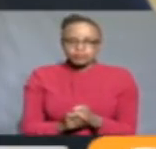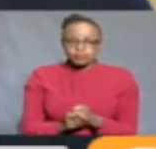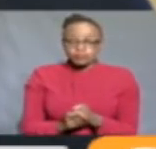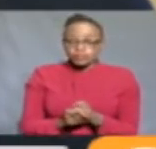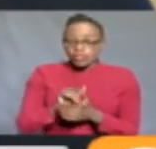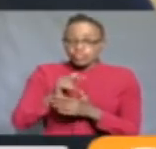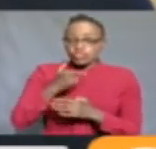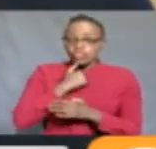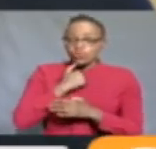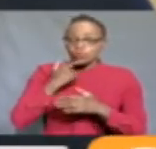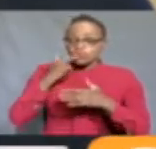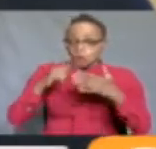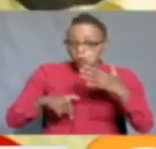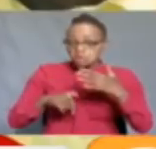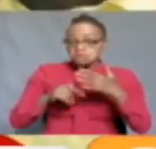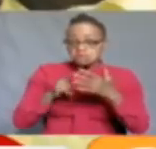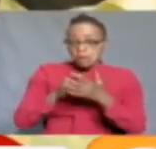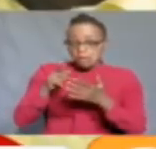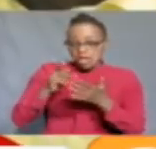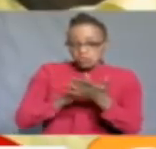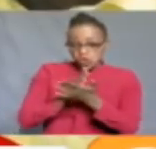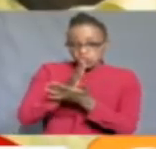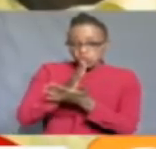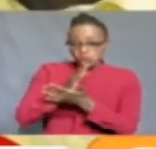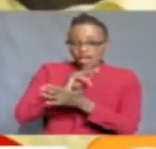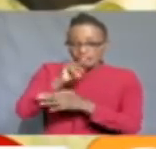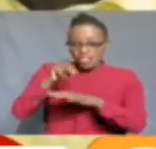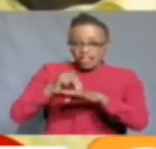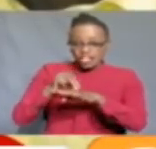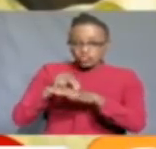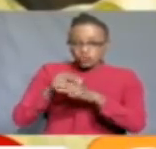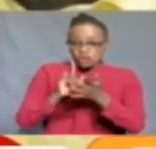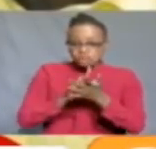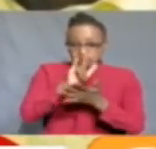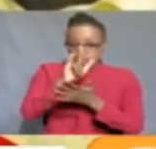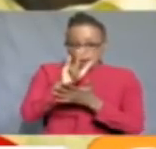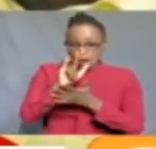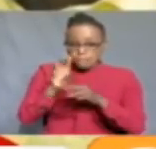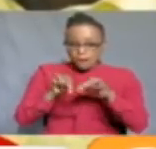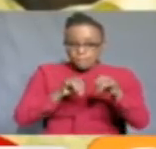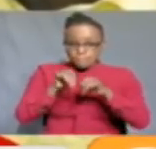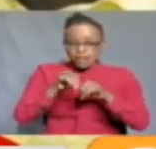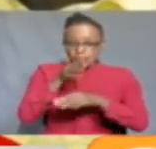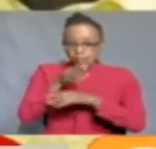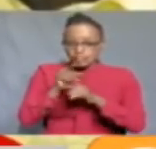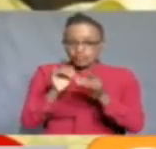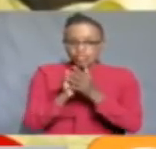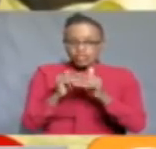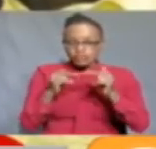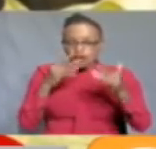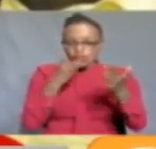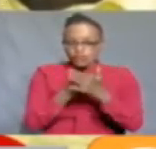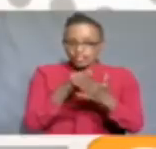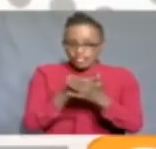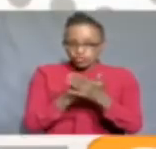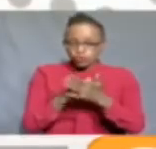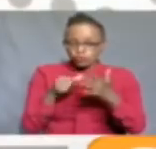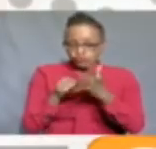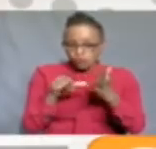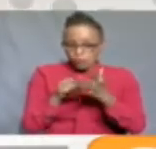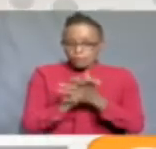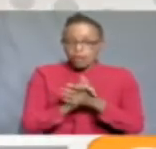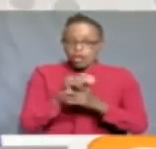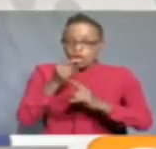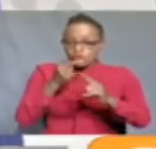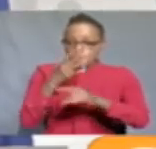The union says the payment made by the national carrier was a sign that its management was averse to financial prudence.